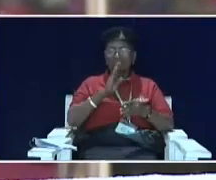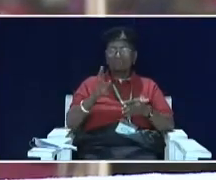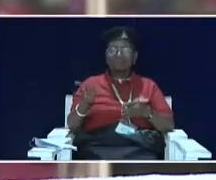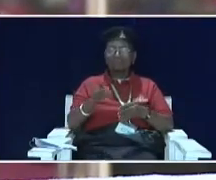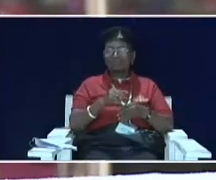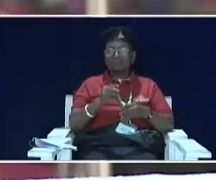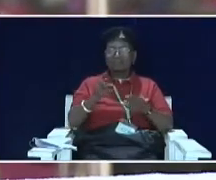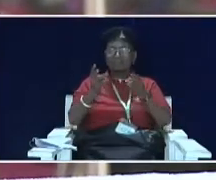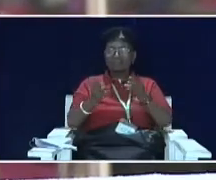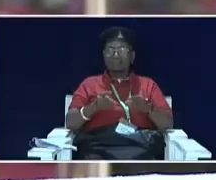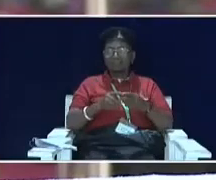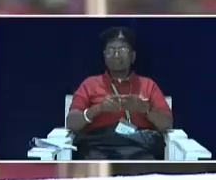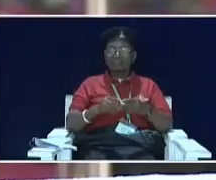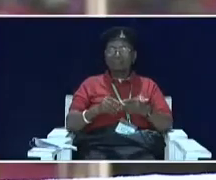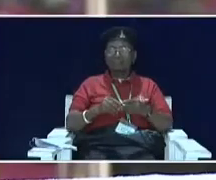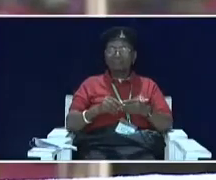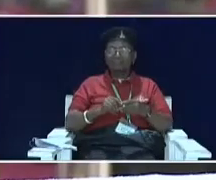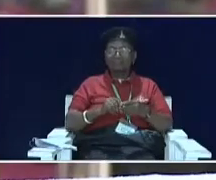and say, Father,